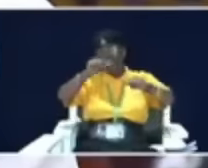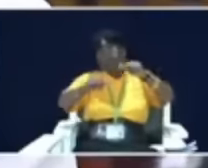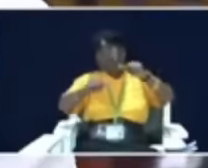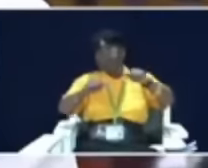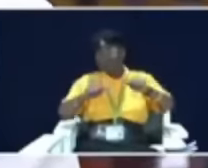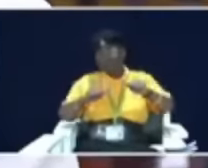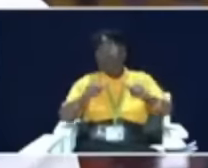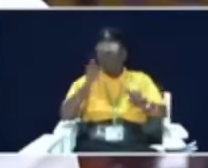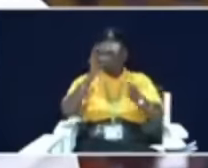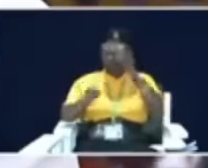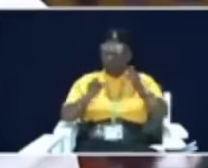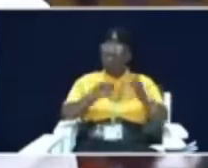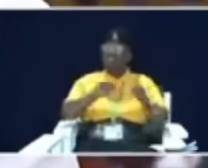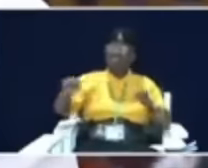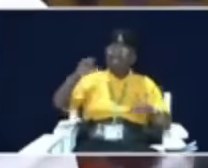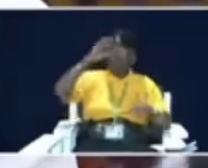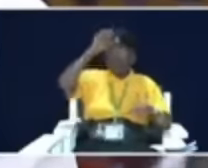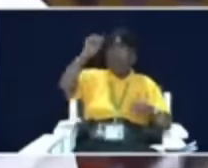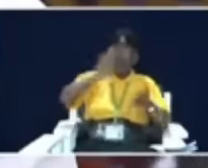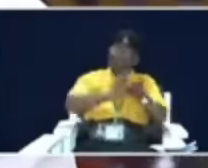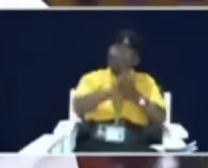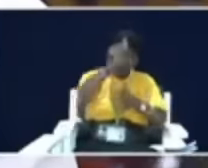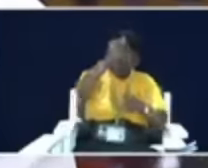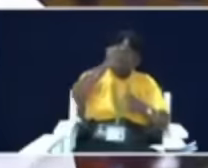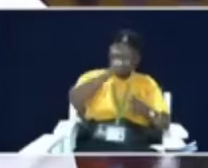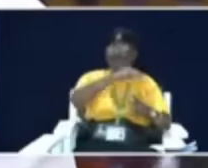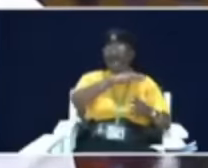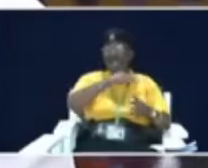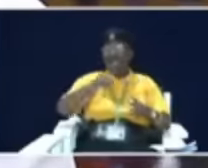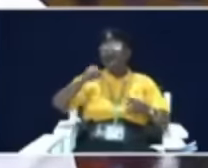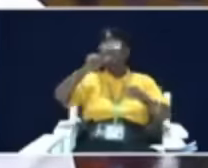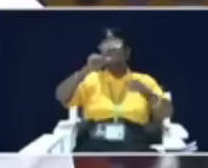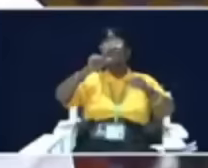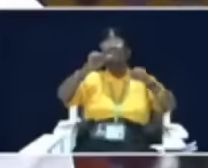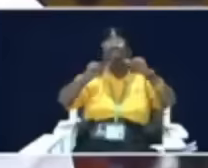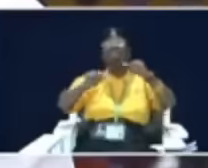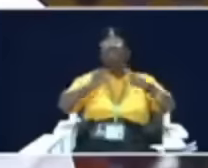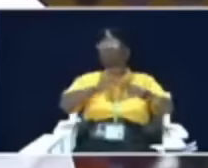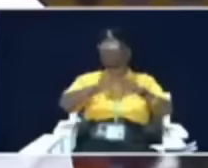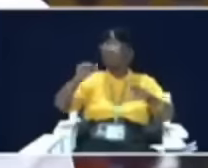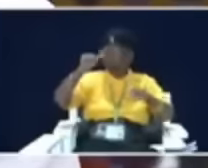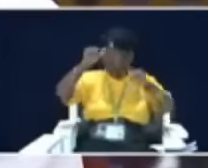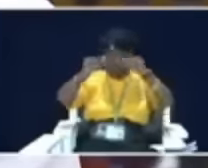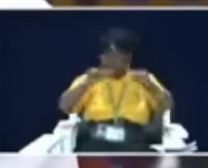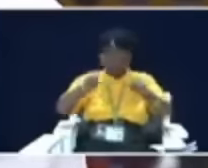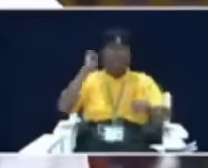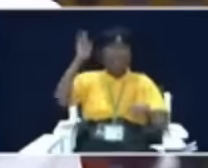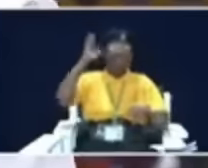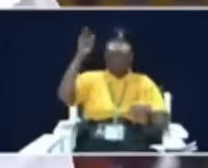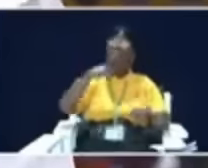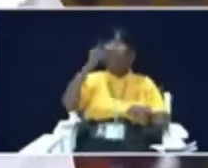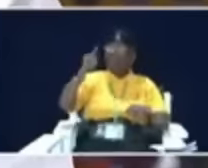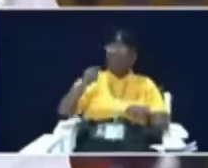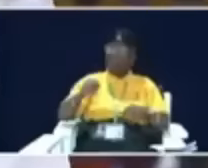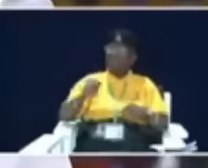If a man believes and doubt not, he will say to mountains, "Move."